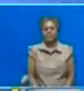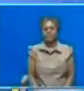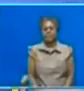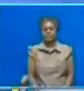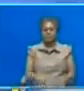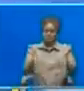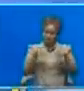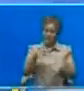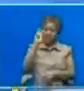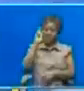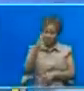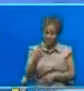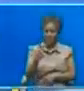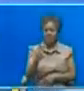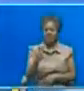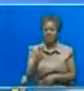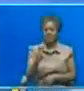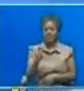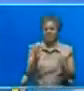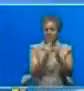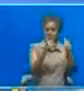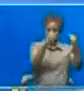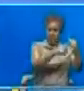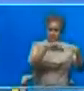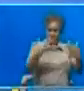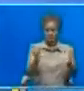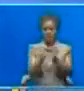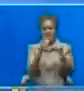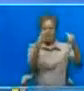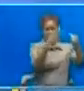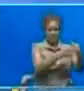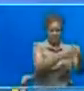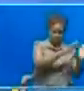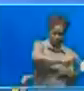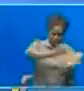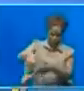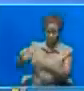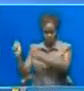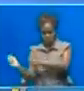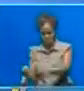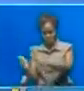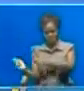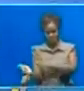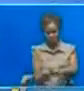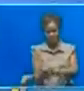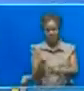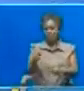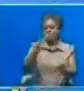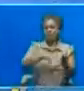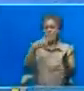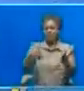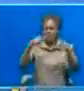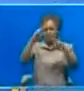Let's wait and see if it will be a 16-team league or an 18-team league. And to matters of hockey now. After failing to sparkle in a number